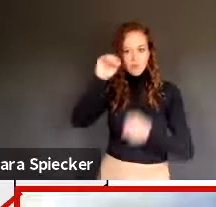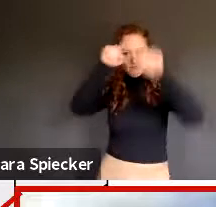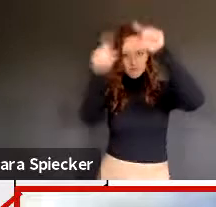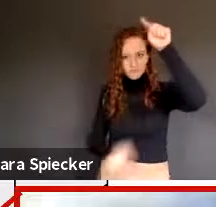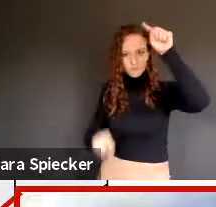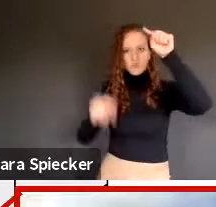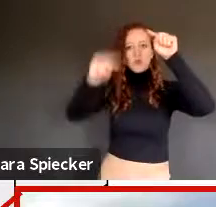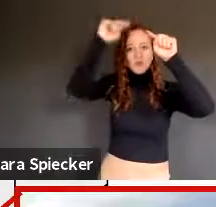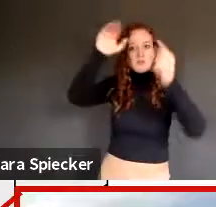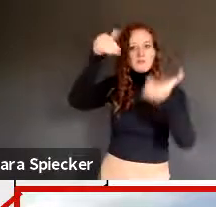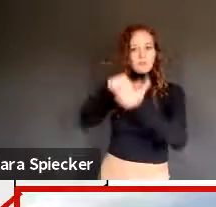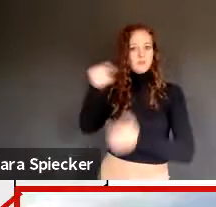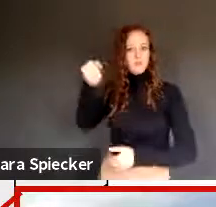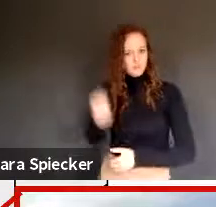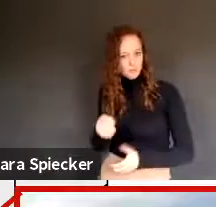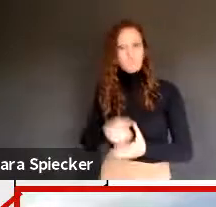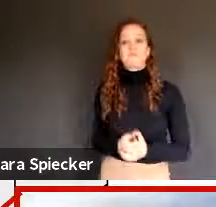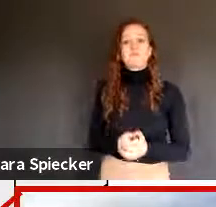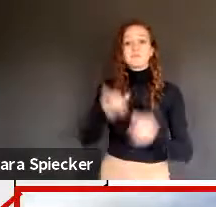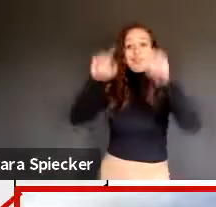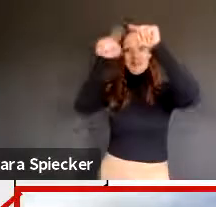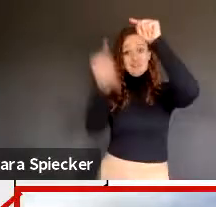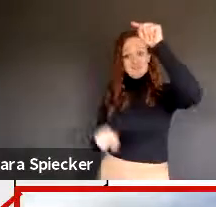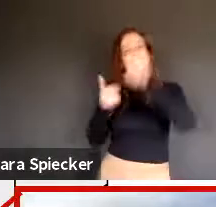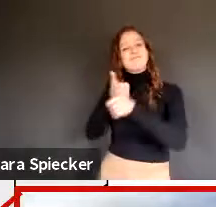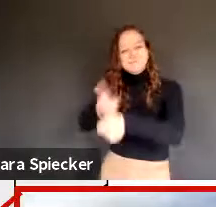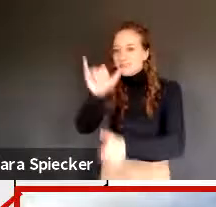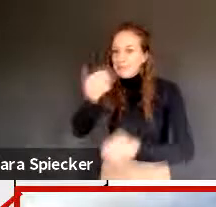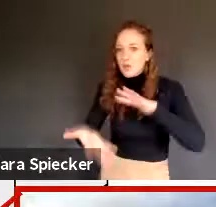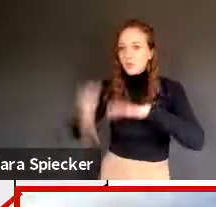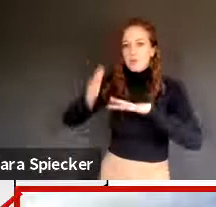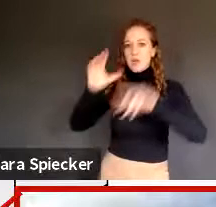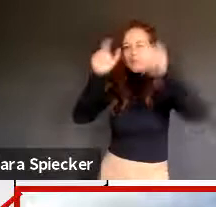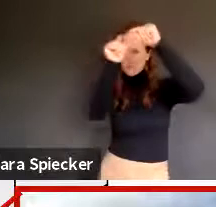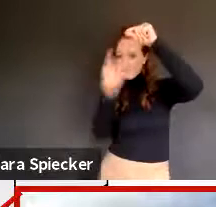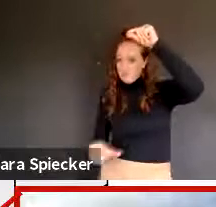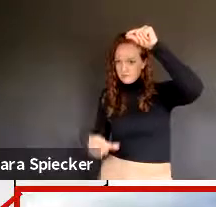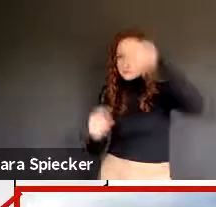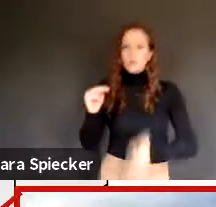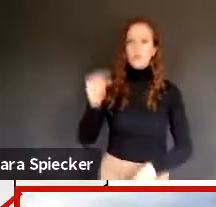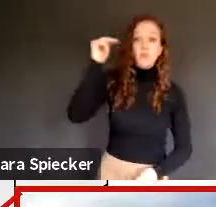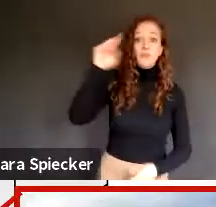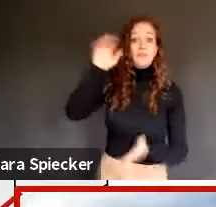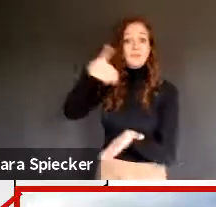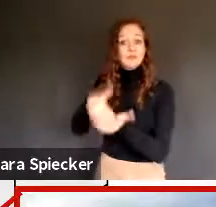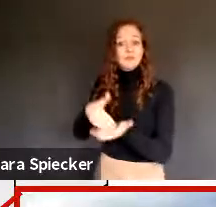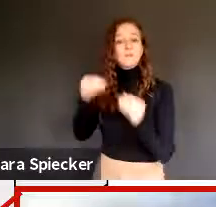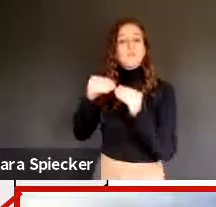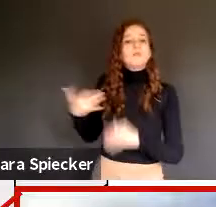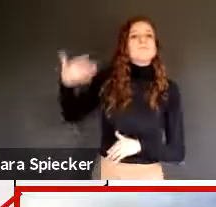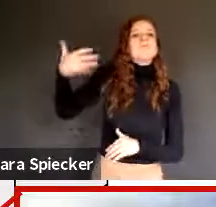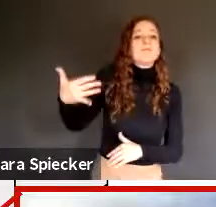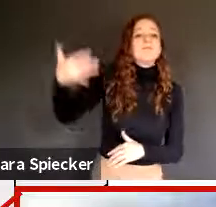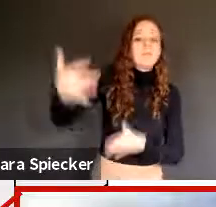Within each region, there were 1 to 3 study sites, just the same that there was with my previous project, running from north to south along